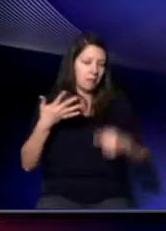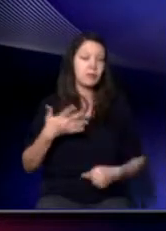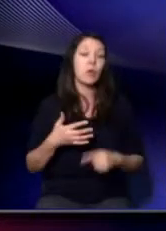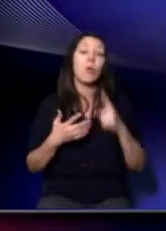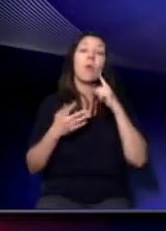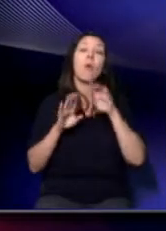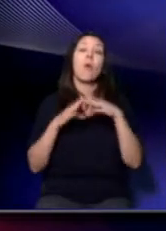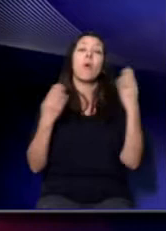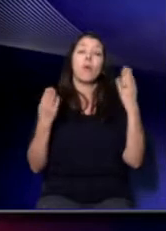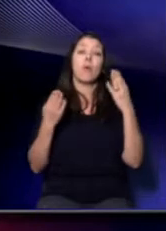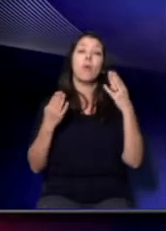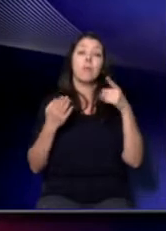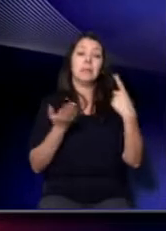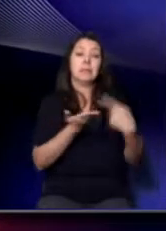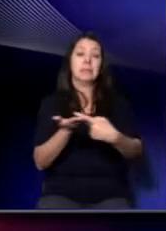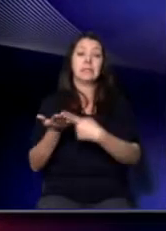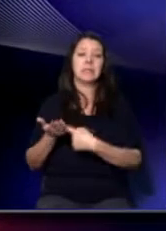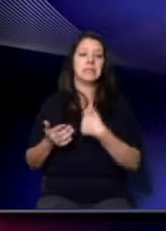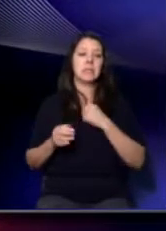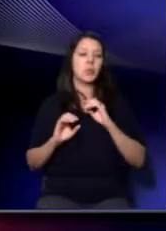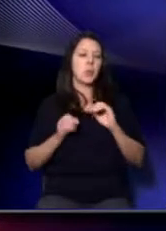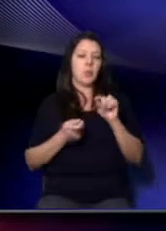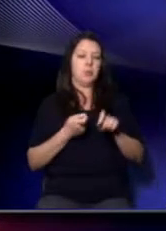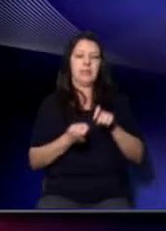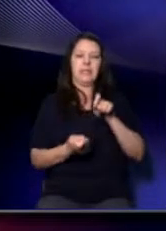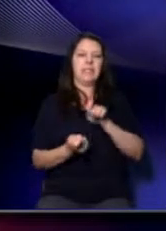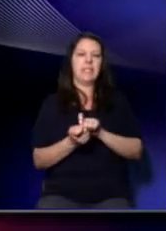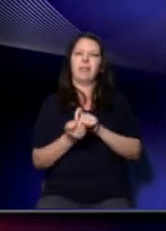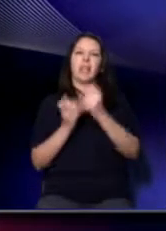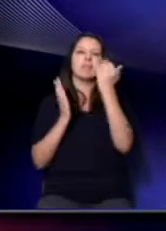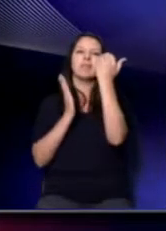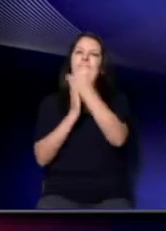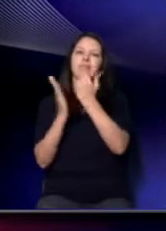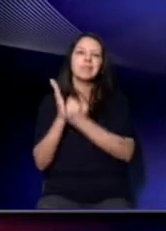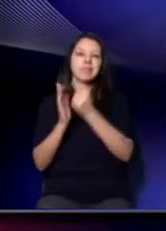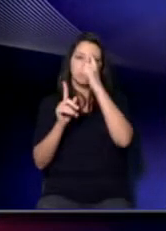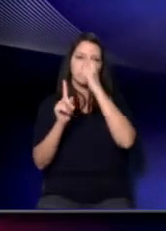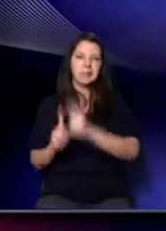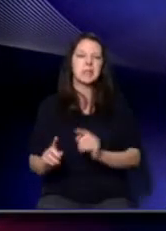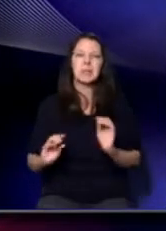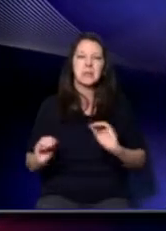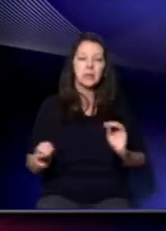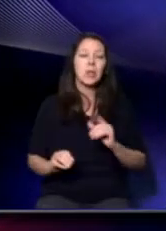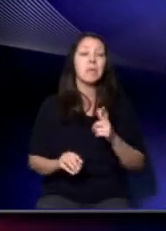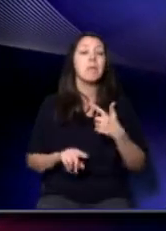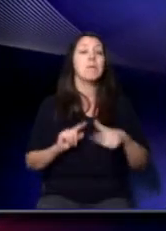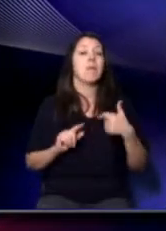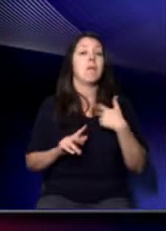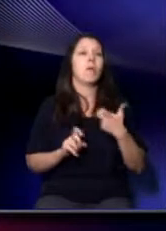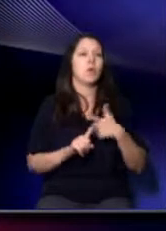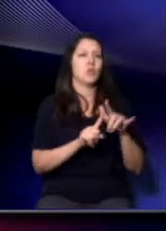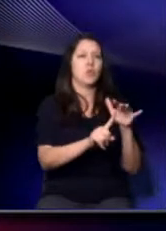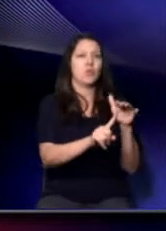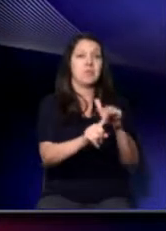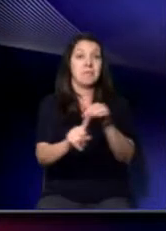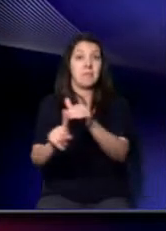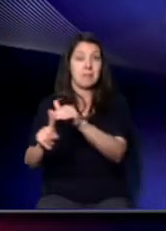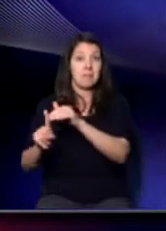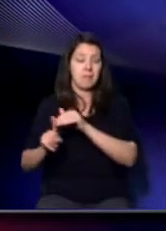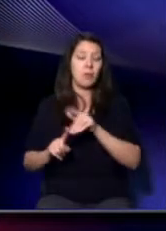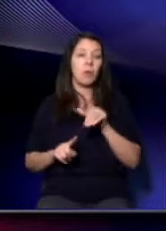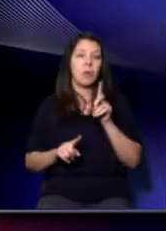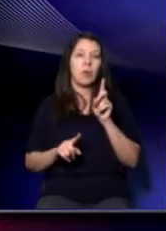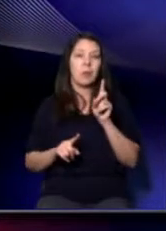I didn't really have a specific agenda. I made the effort to remind you of what had been sent